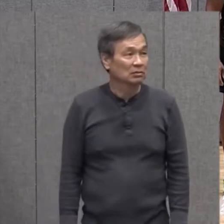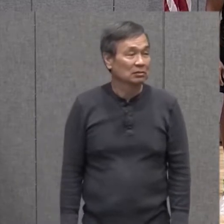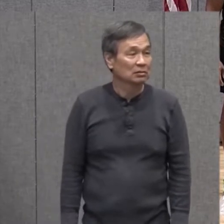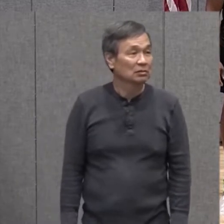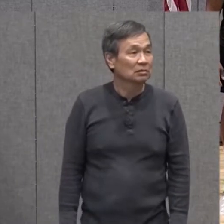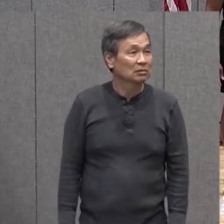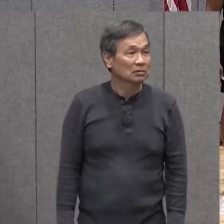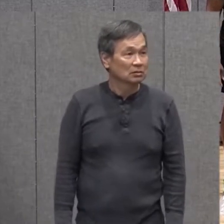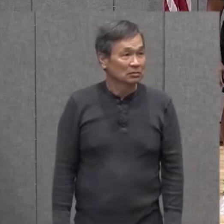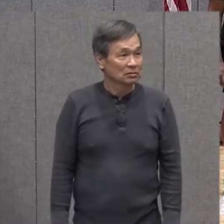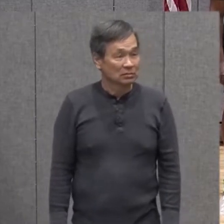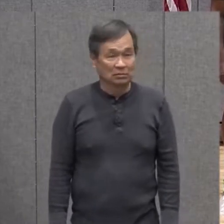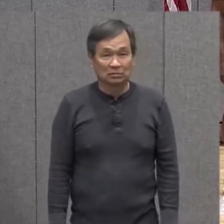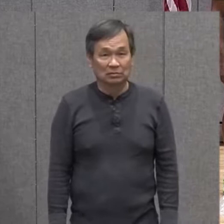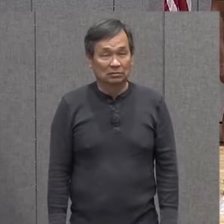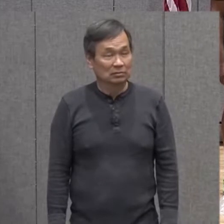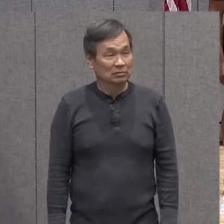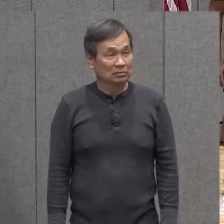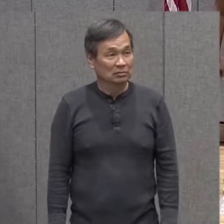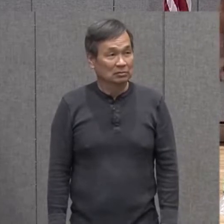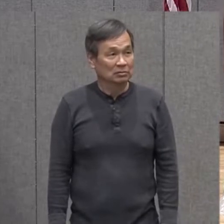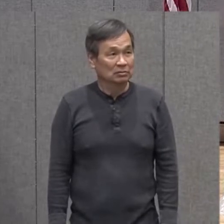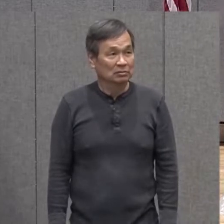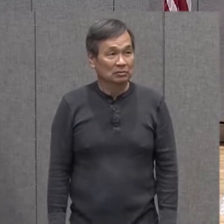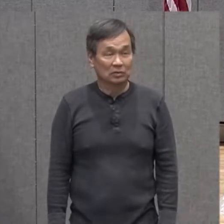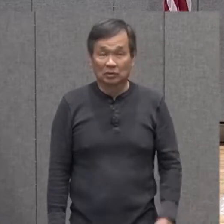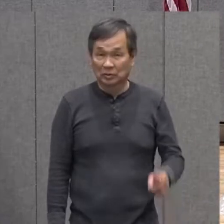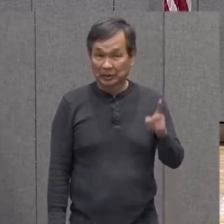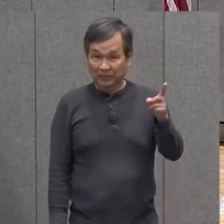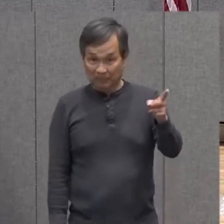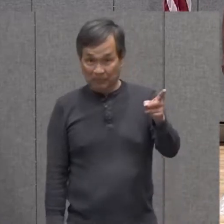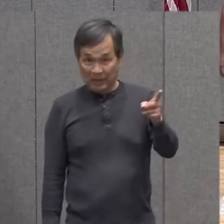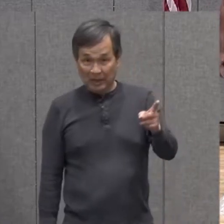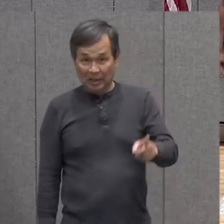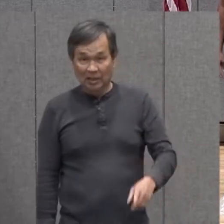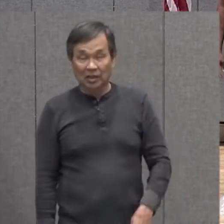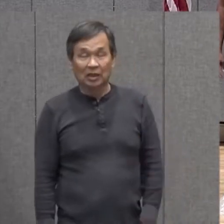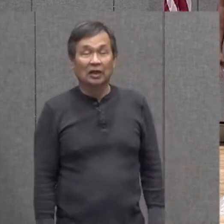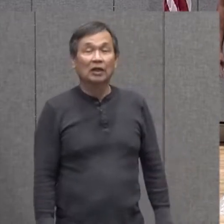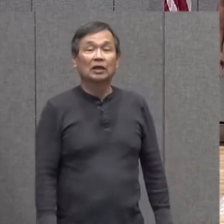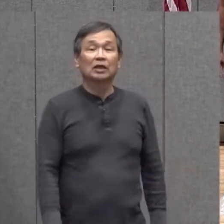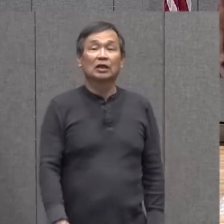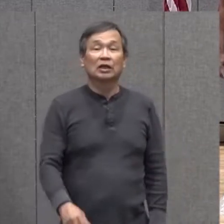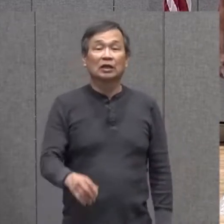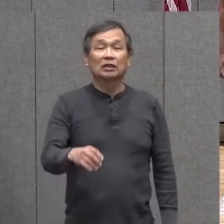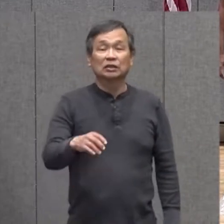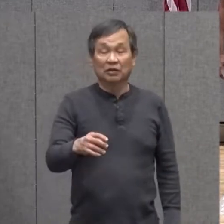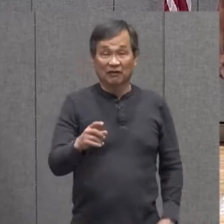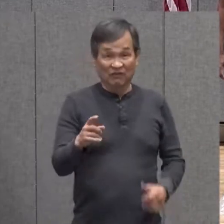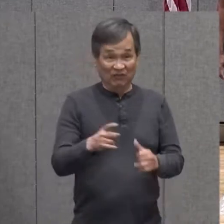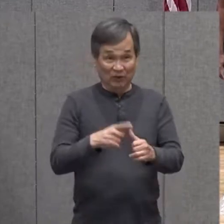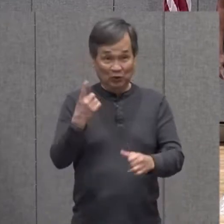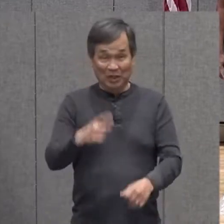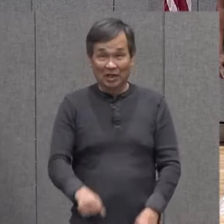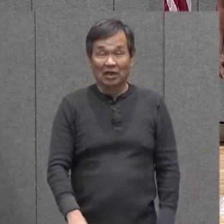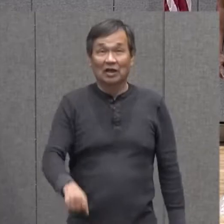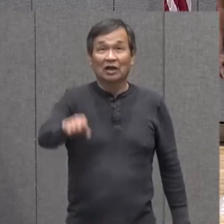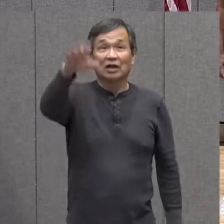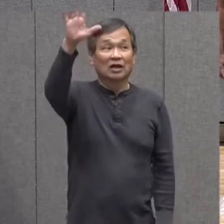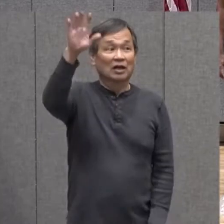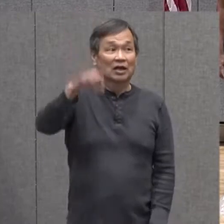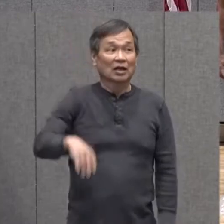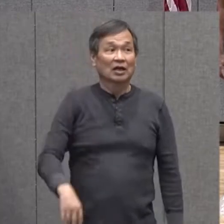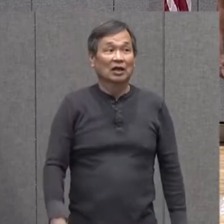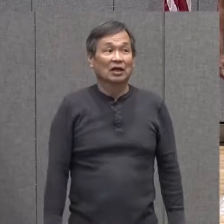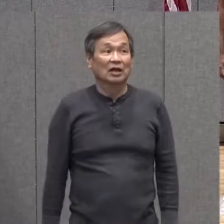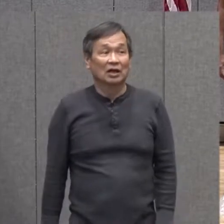agarrar la otra bolsa y la tiro en el aire. As this one falls to the ground, the first one that I threw up, then I'm going to pick it